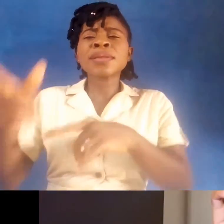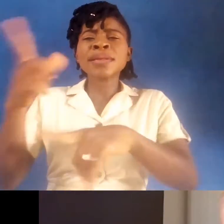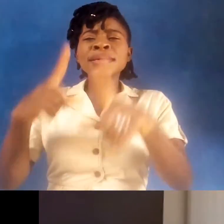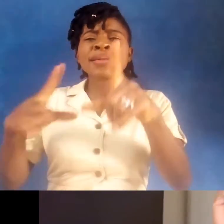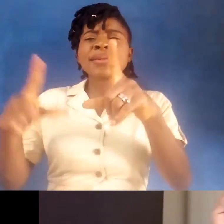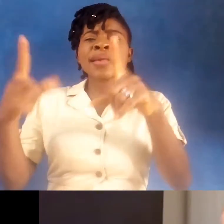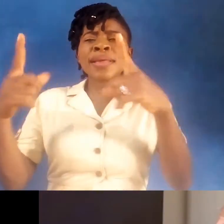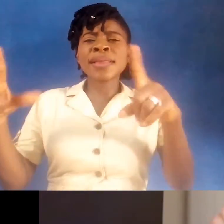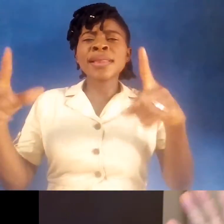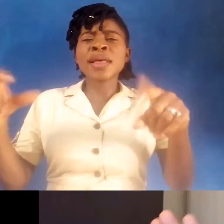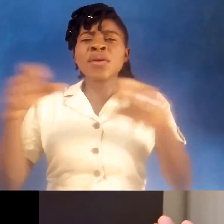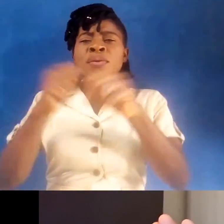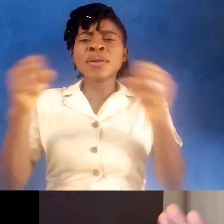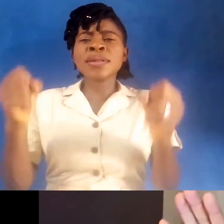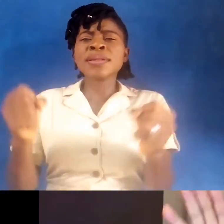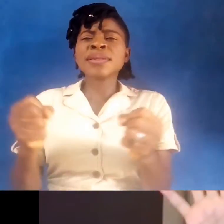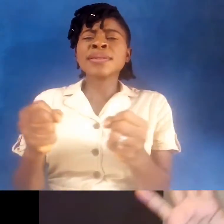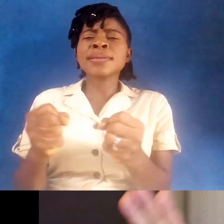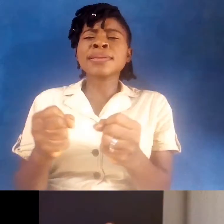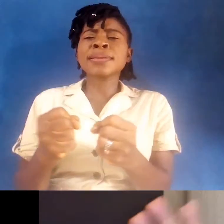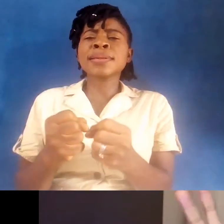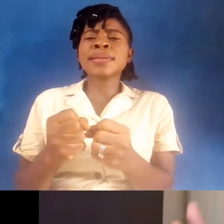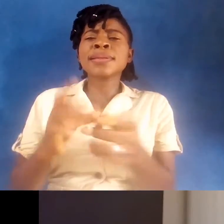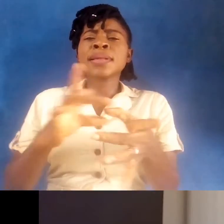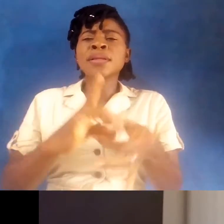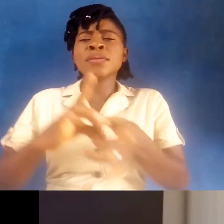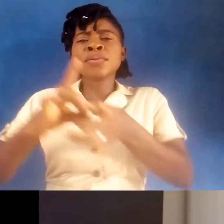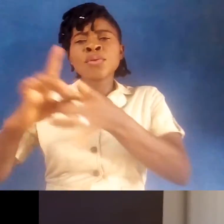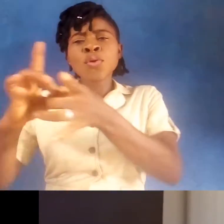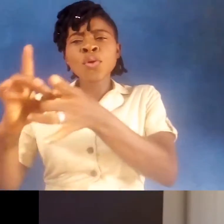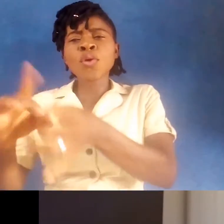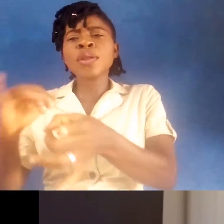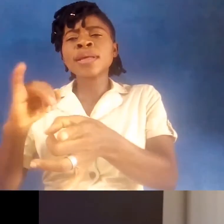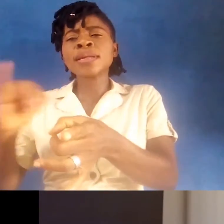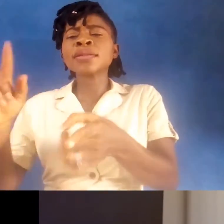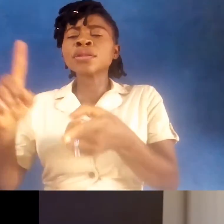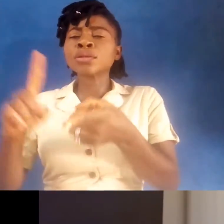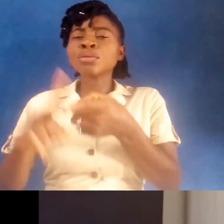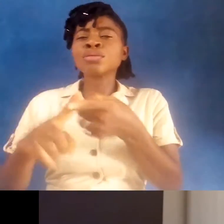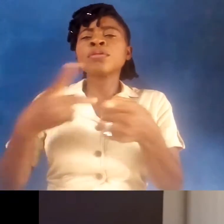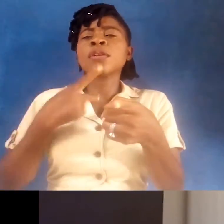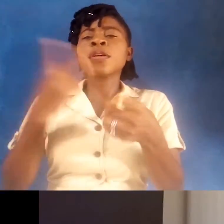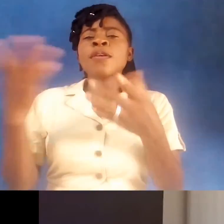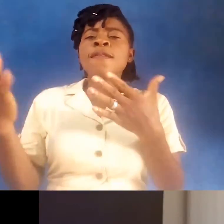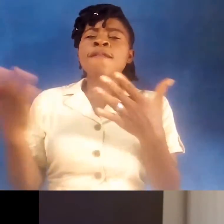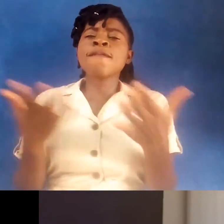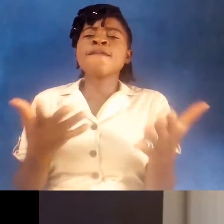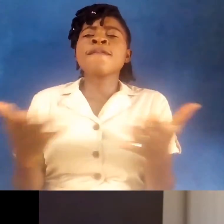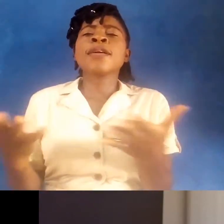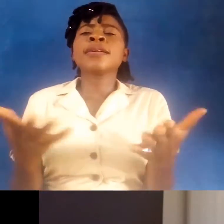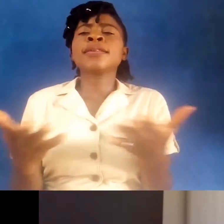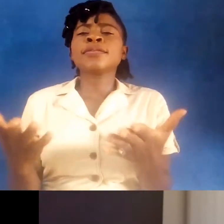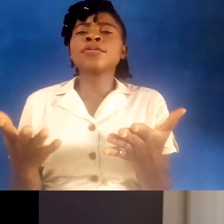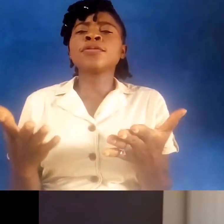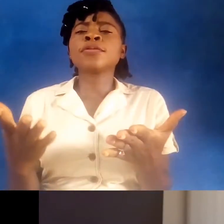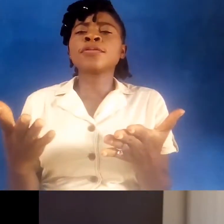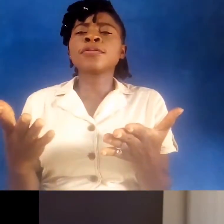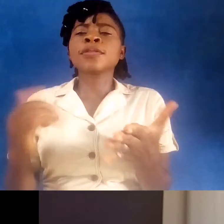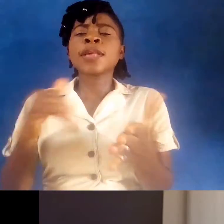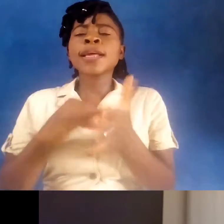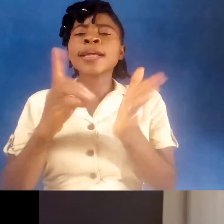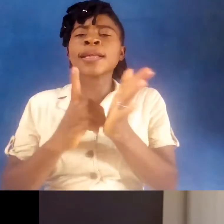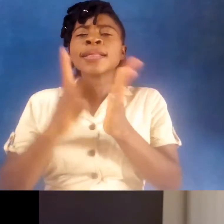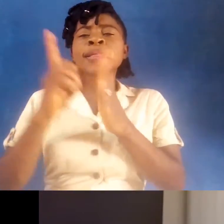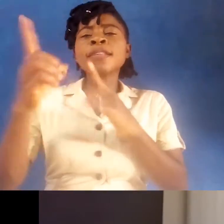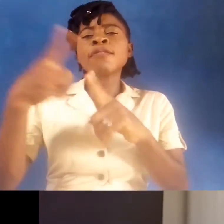So it is not out of place for a signing system to develop from gestures. Many indigenous